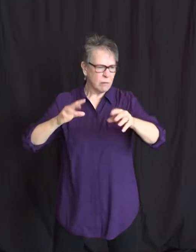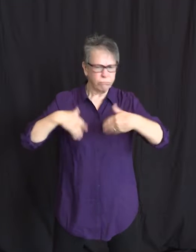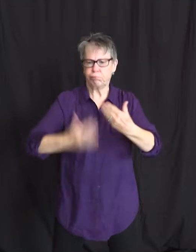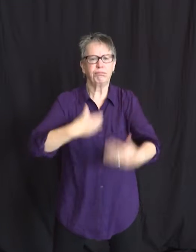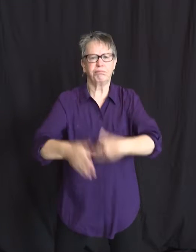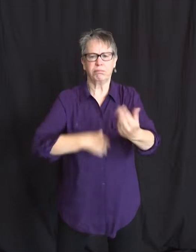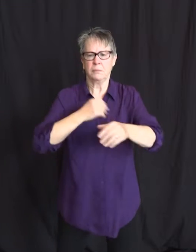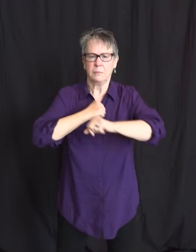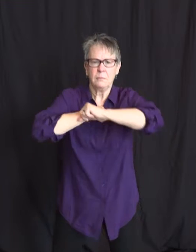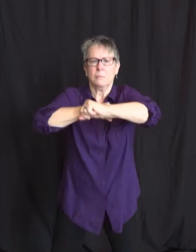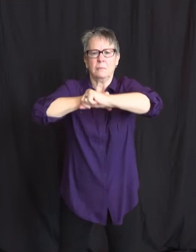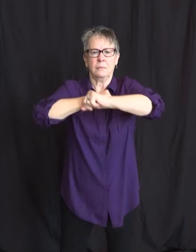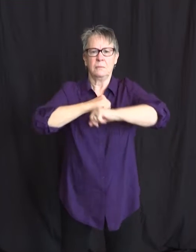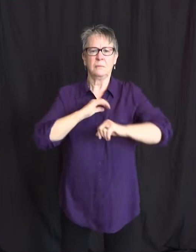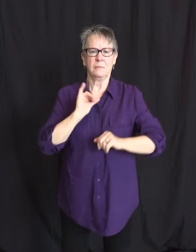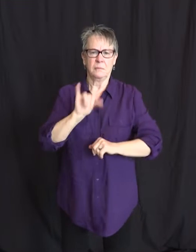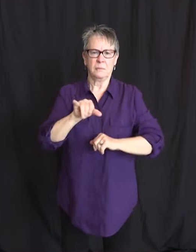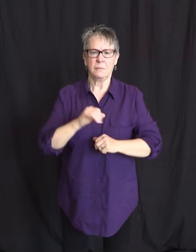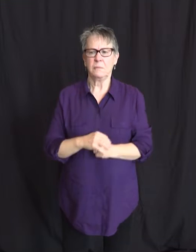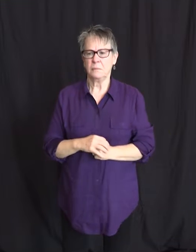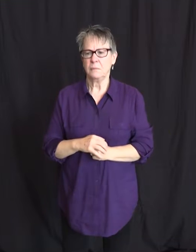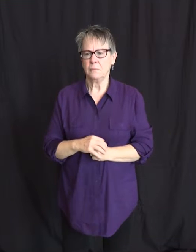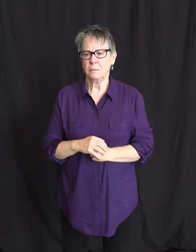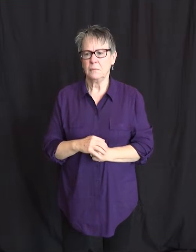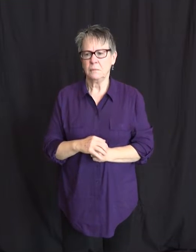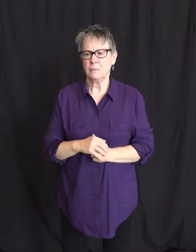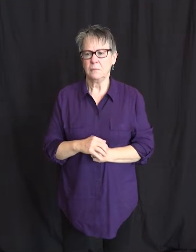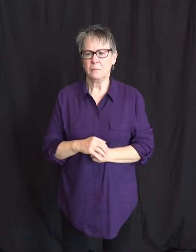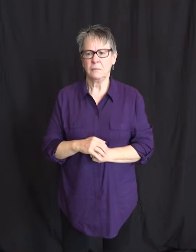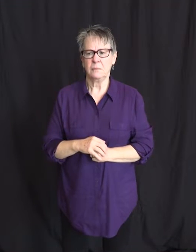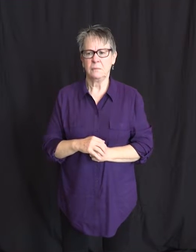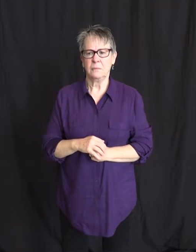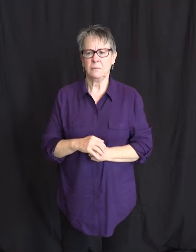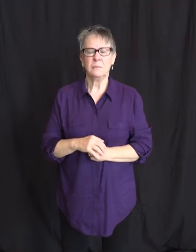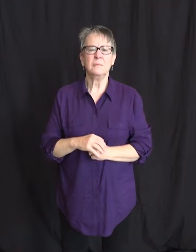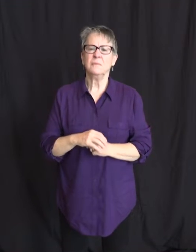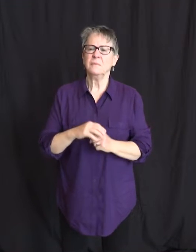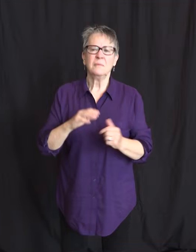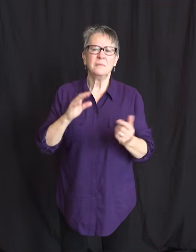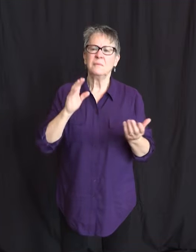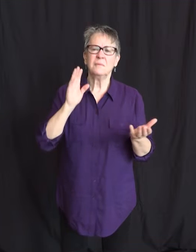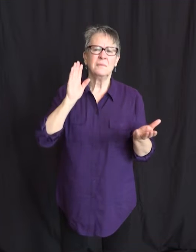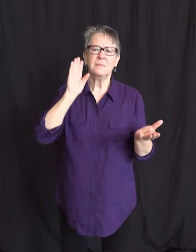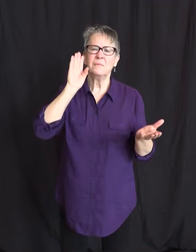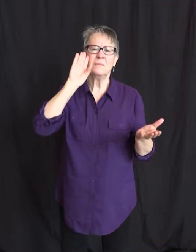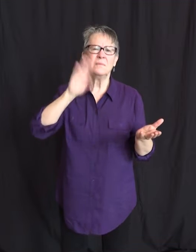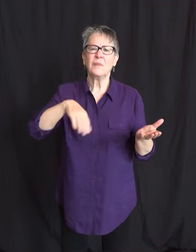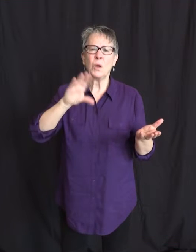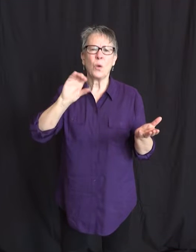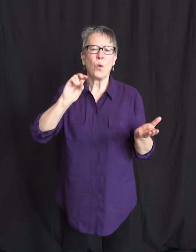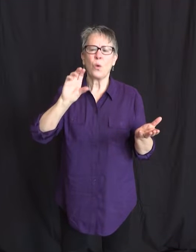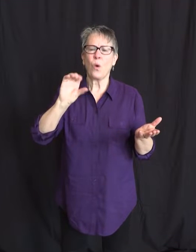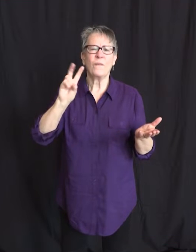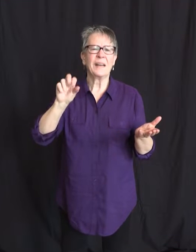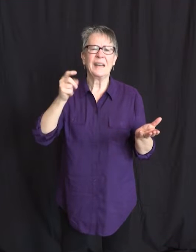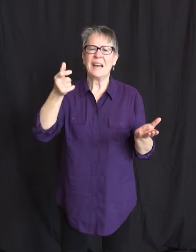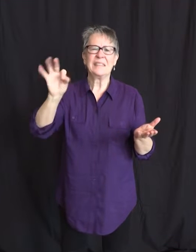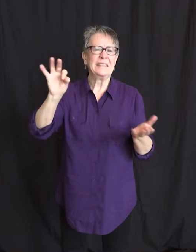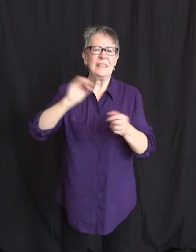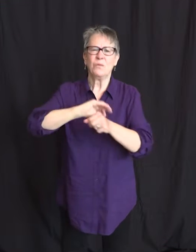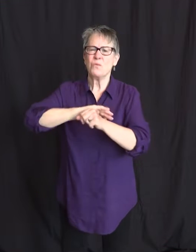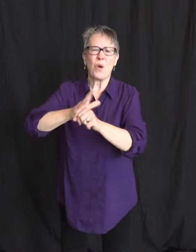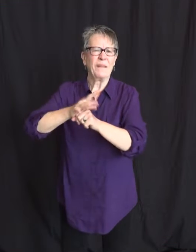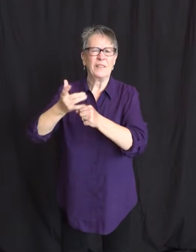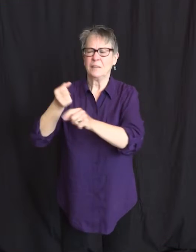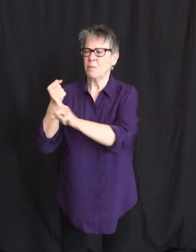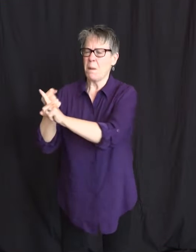no favorites in ravaging our state, and neither will we in preparing for the next wave. We must use this